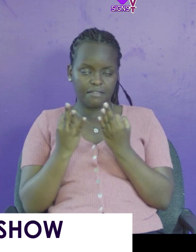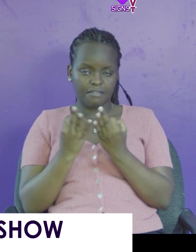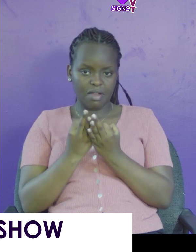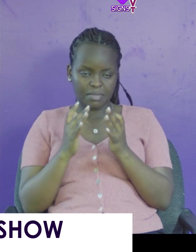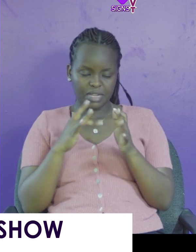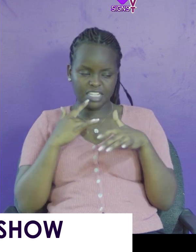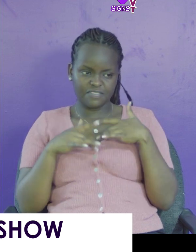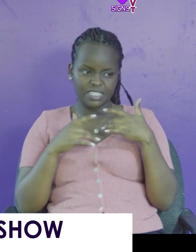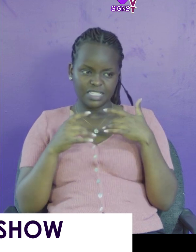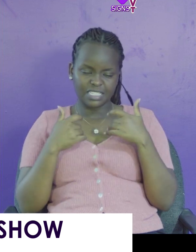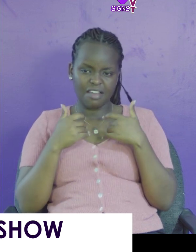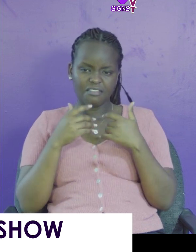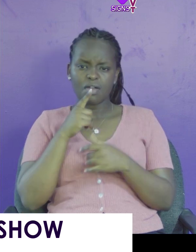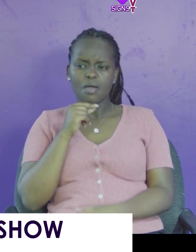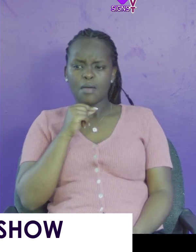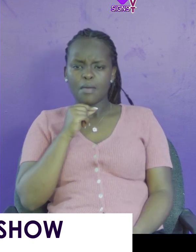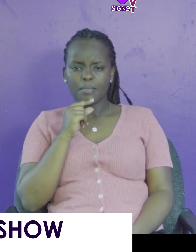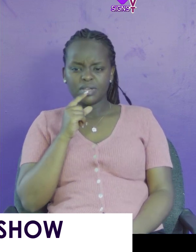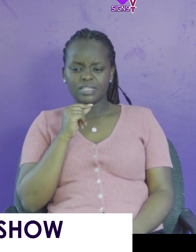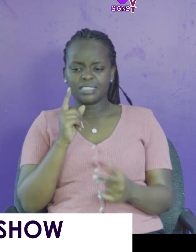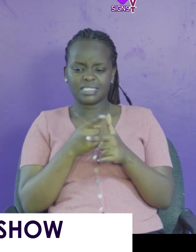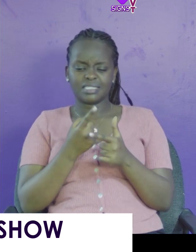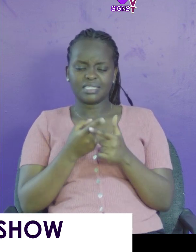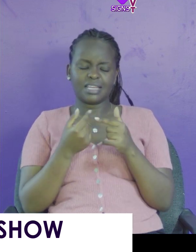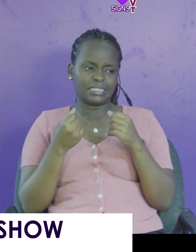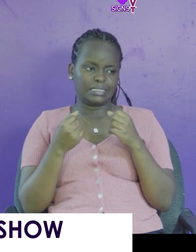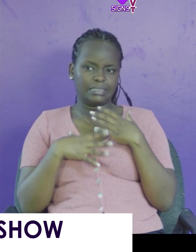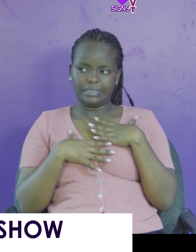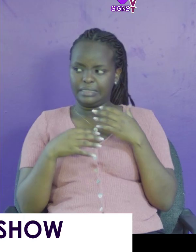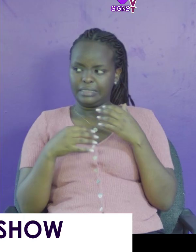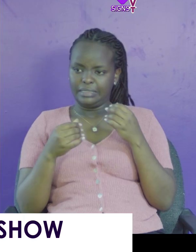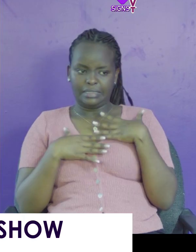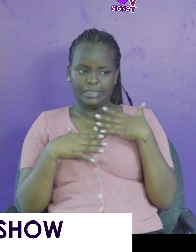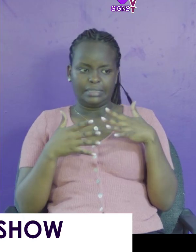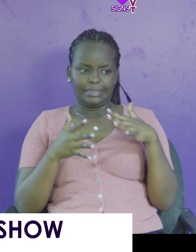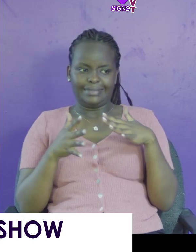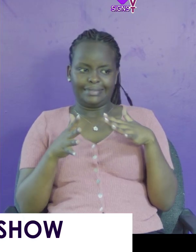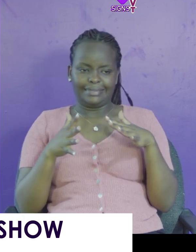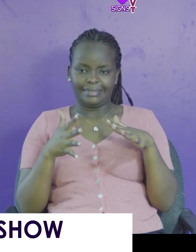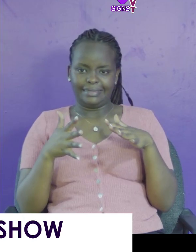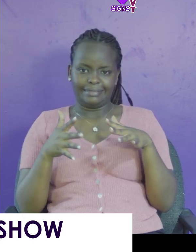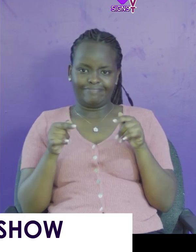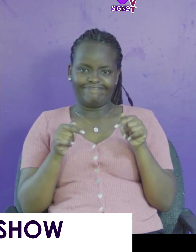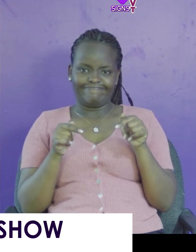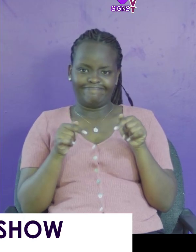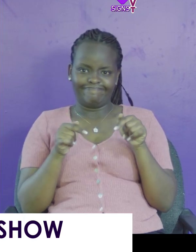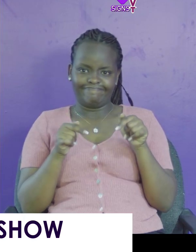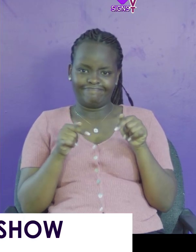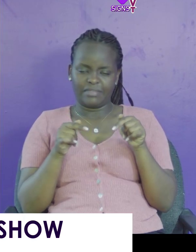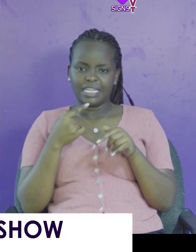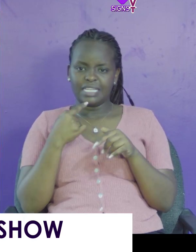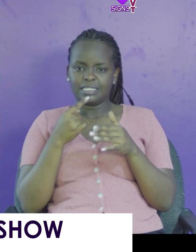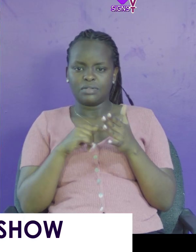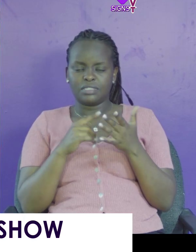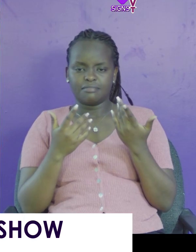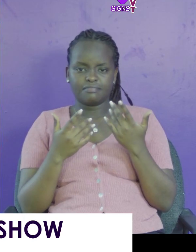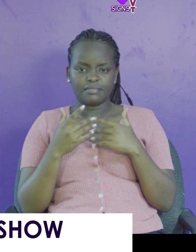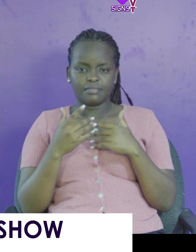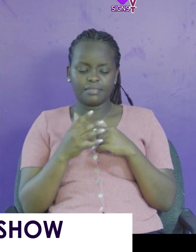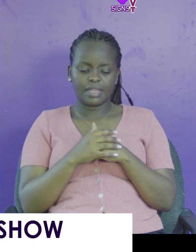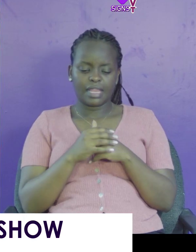feels they don't have boys, then they start panicking? What do you have to say about that notion? The notion